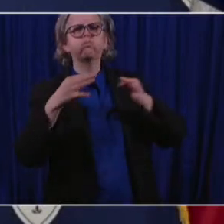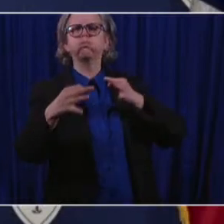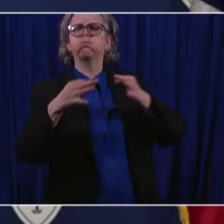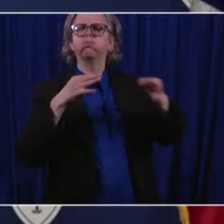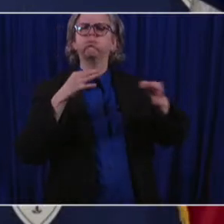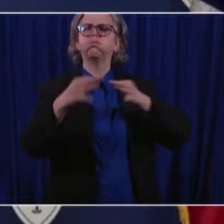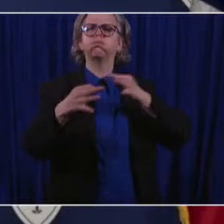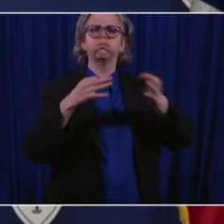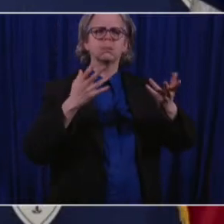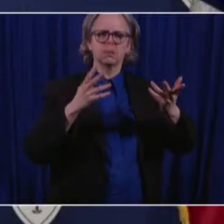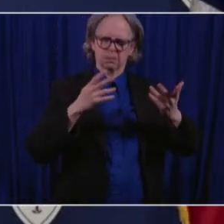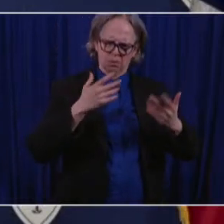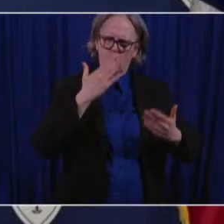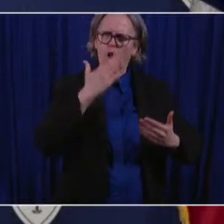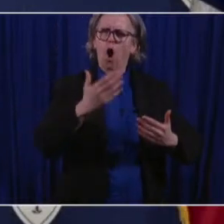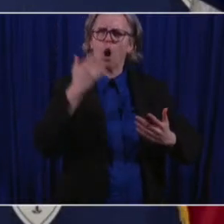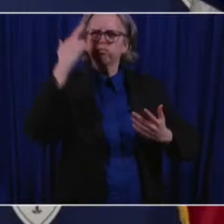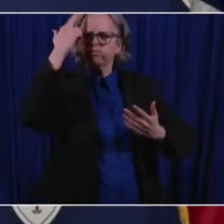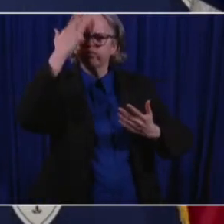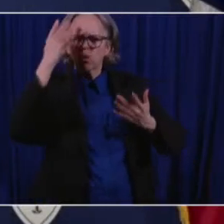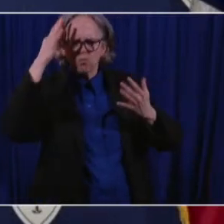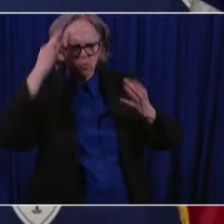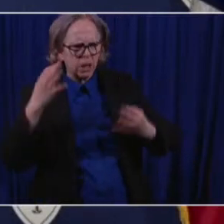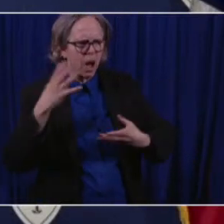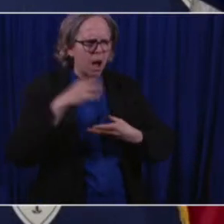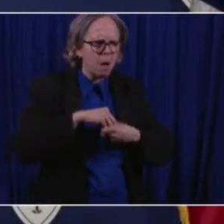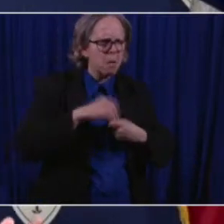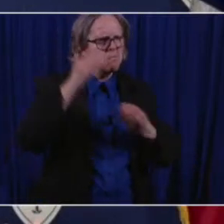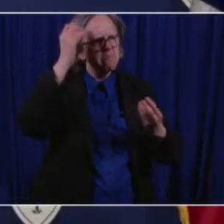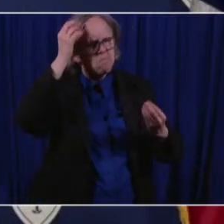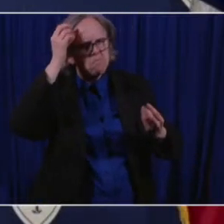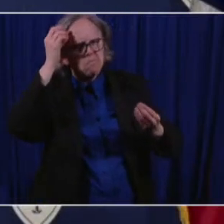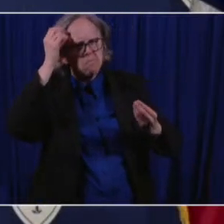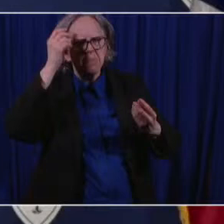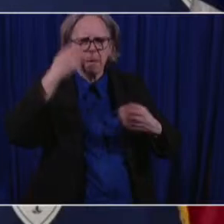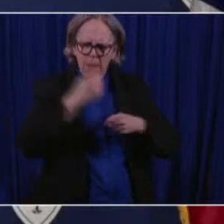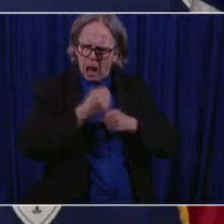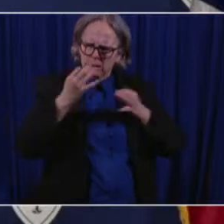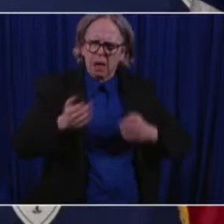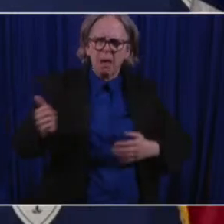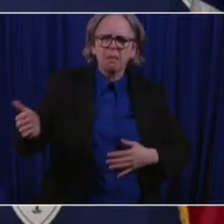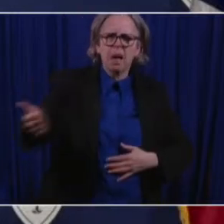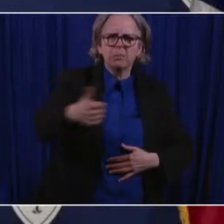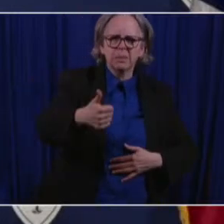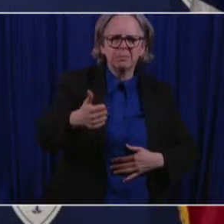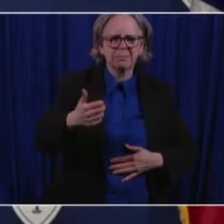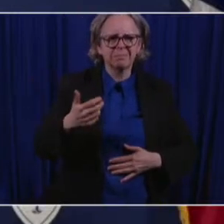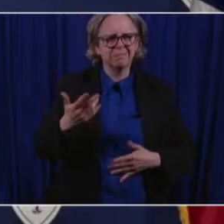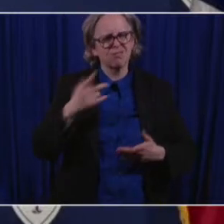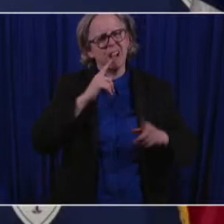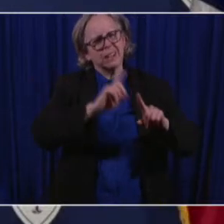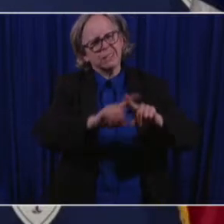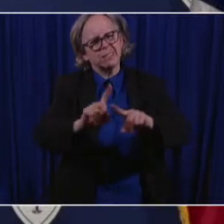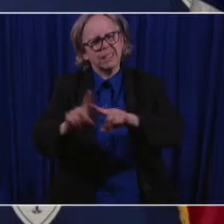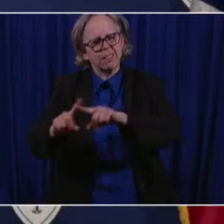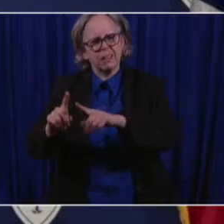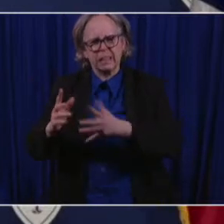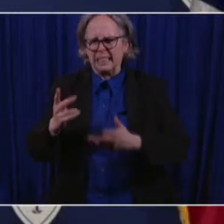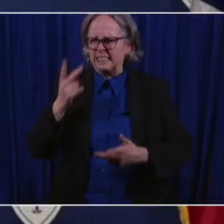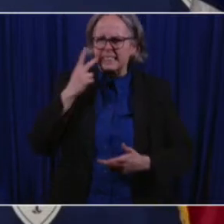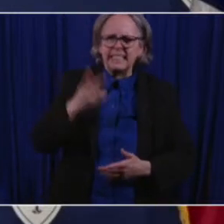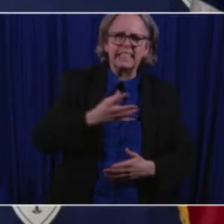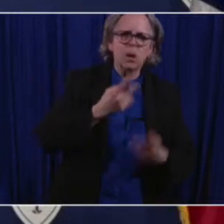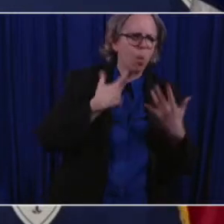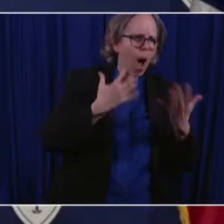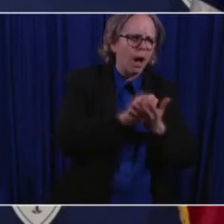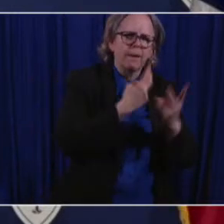you know, they are getting vaccinated. You know, they want to see their grandmother. They want to do this. They want to travel. They